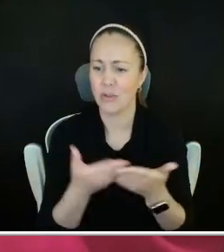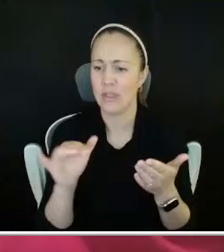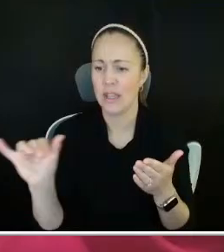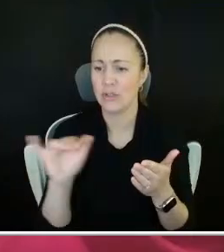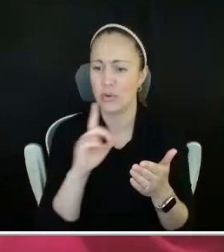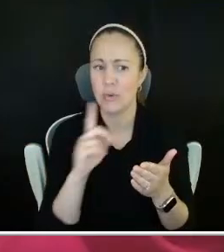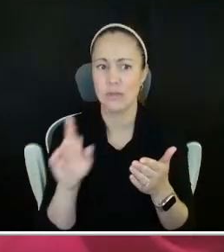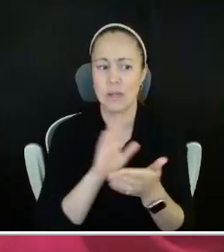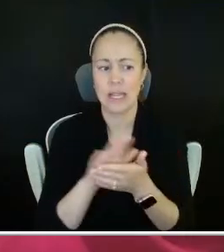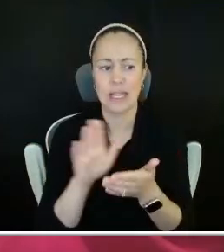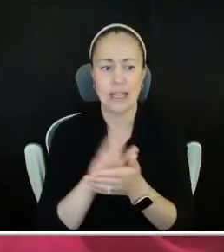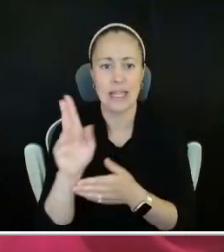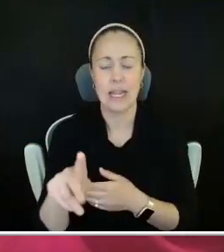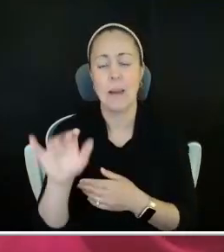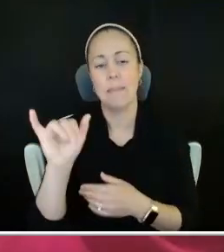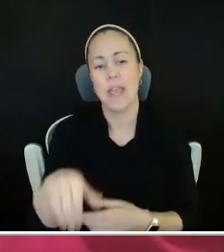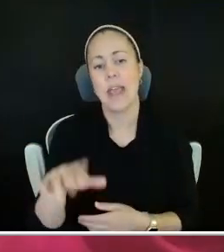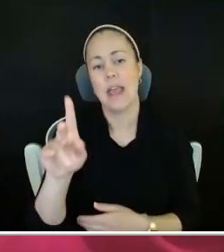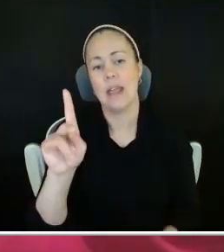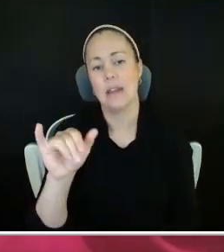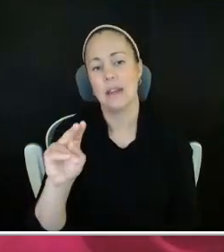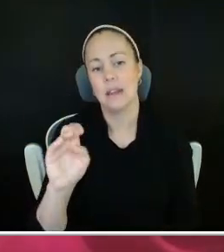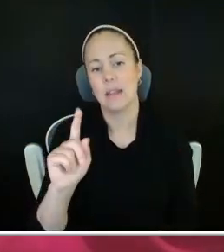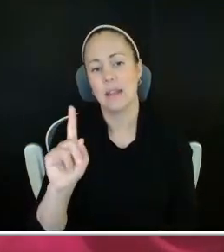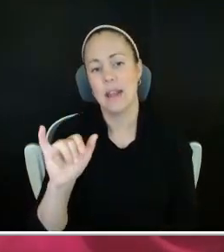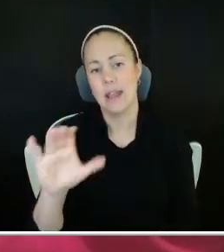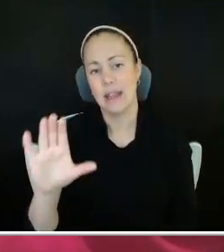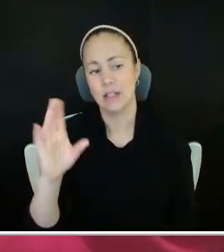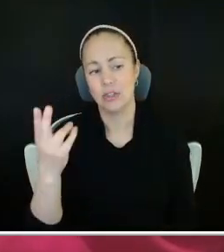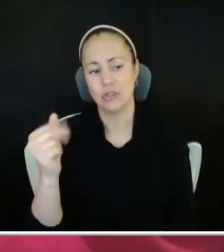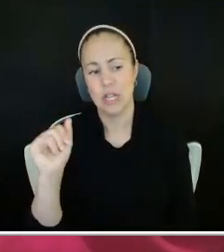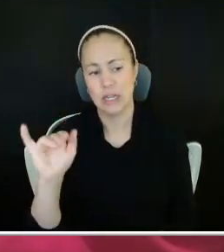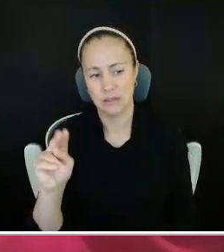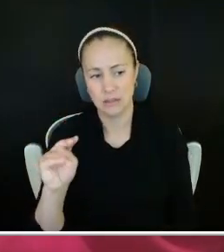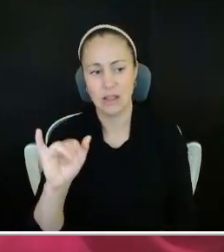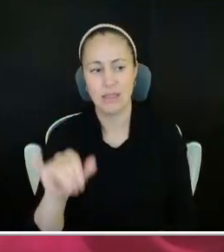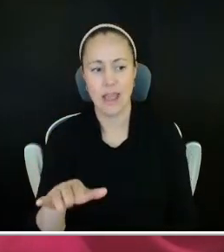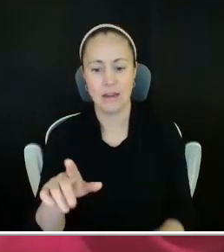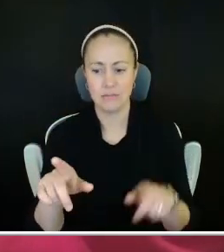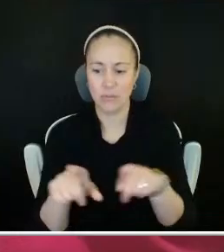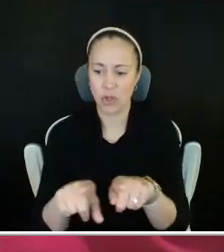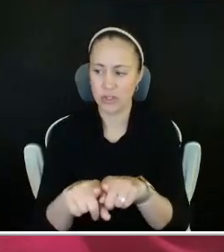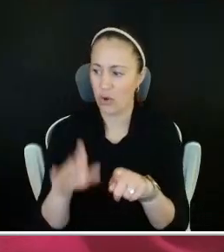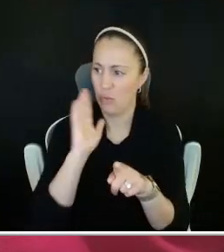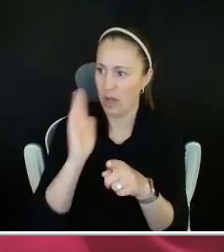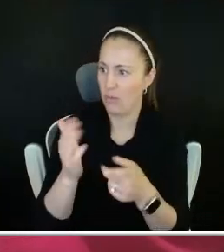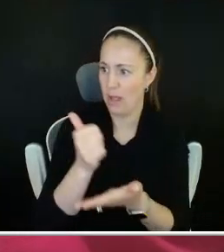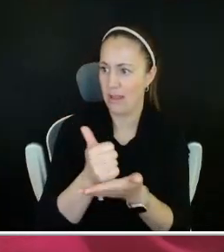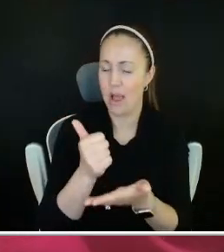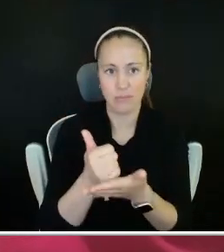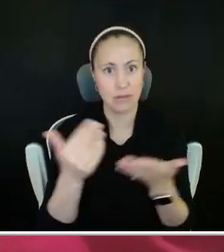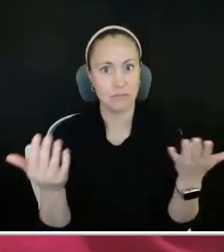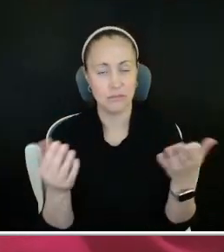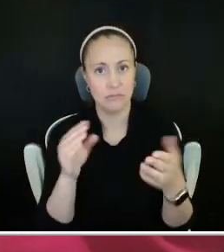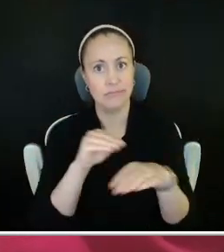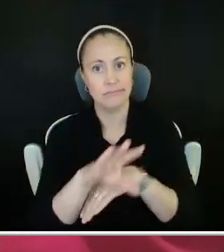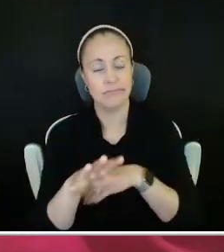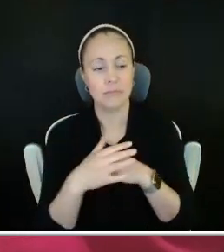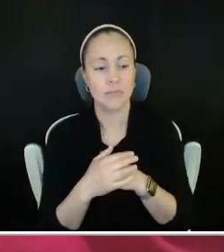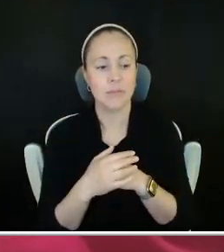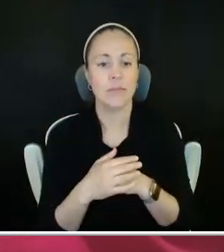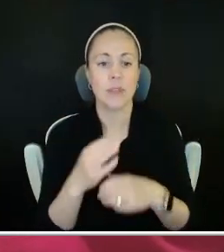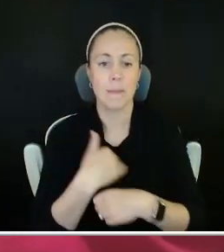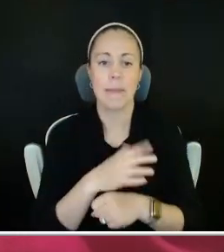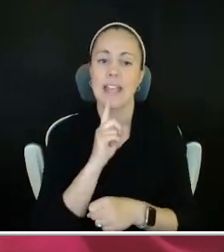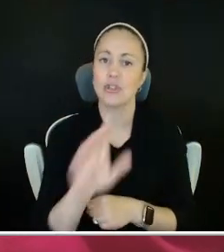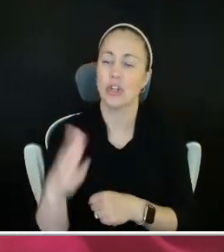chain. Again, that's what usually will cause these. And being able to make sure your shoulder blade, your core, and your